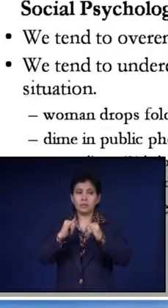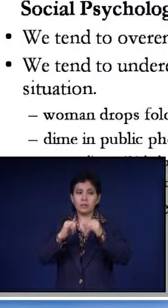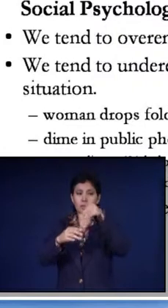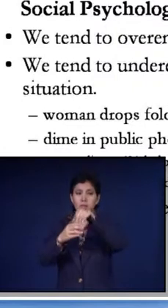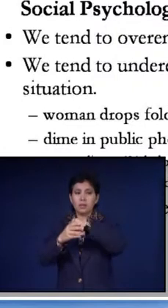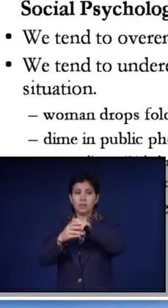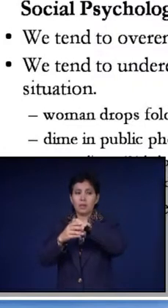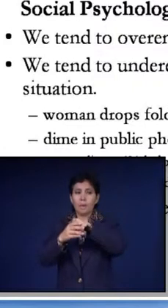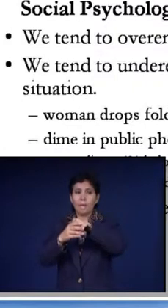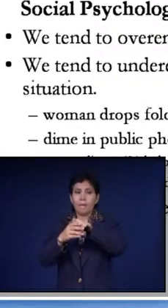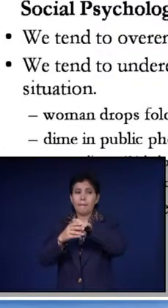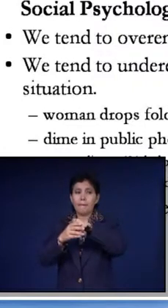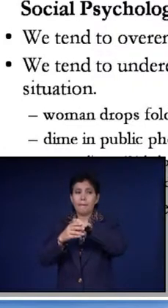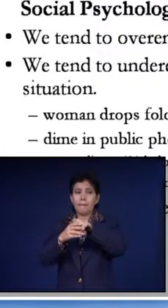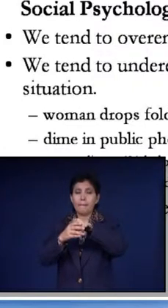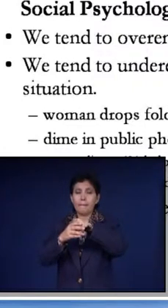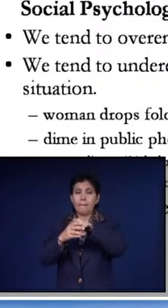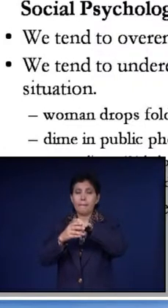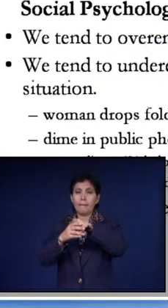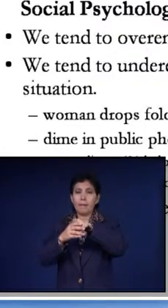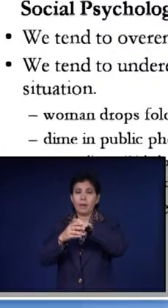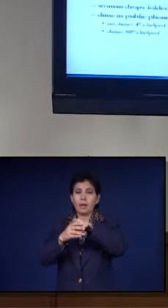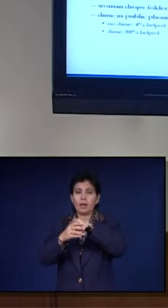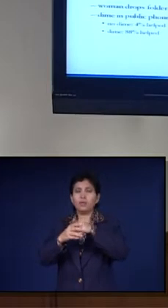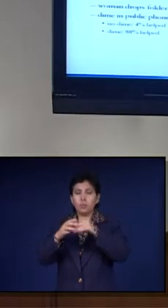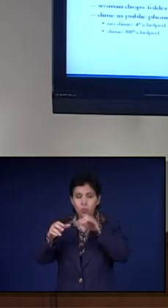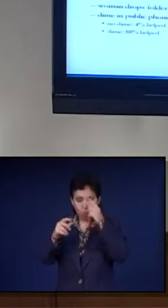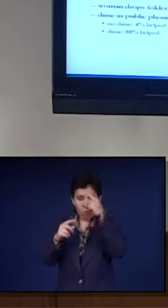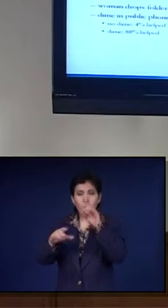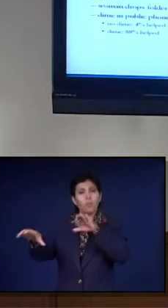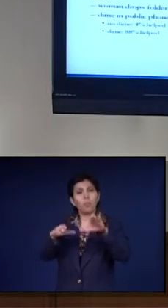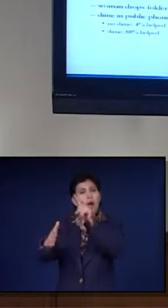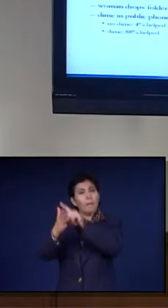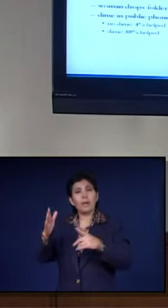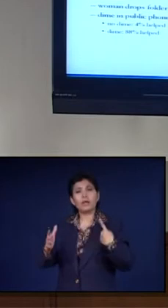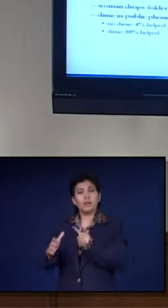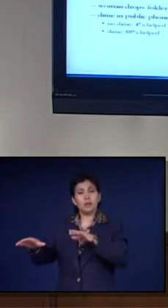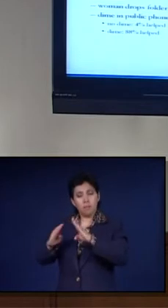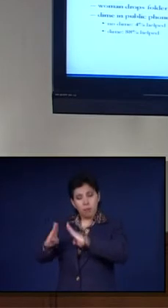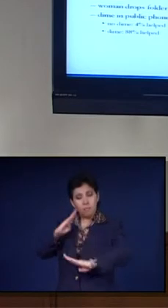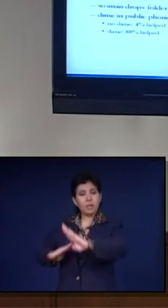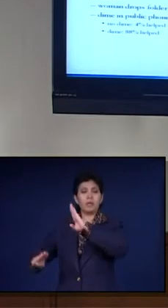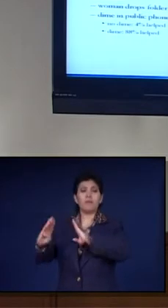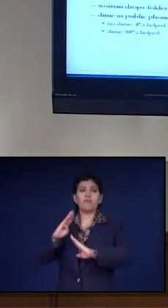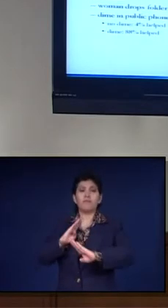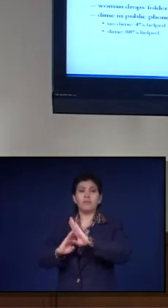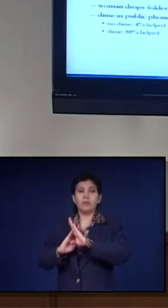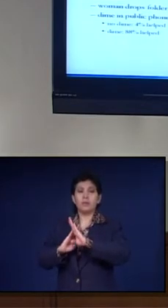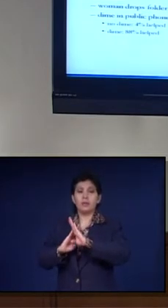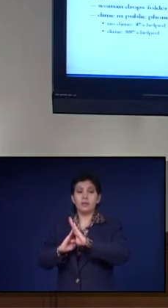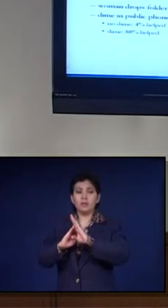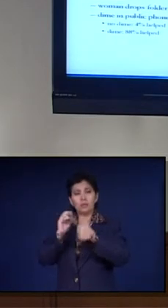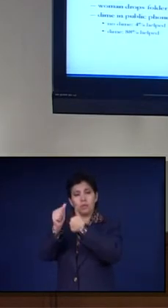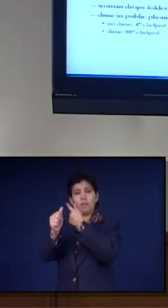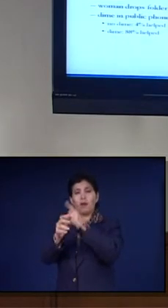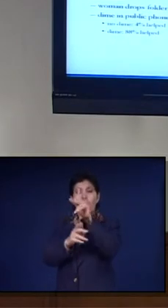power to bring an influence towards our actions, our behaviors, and also our thoughts.